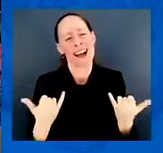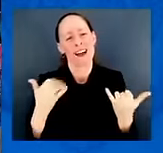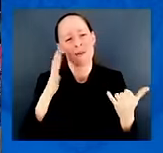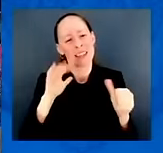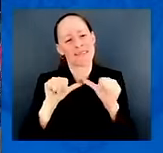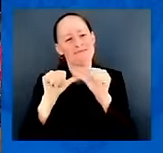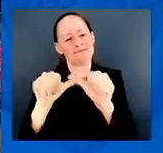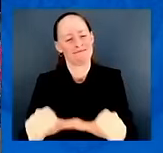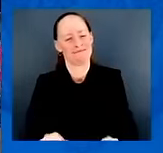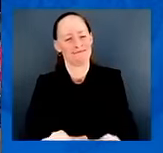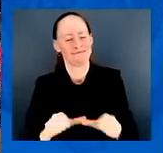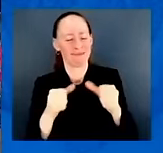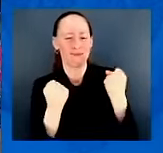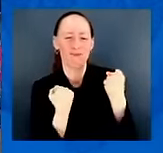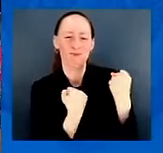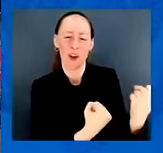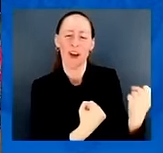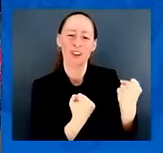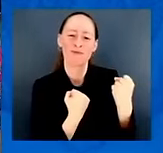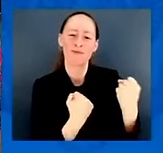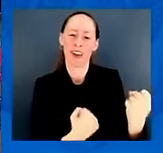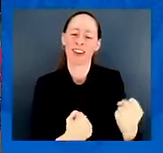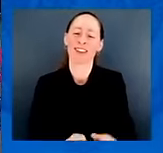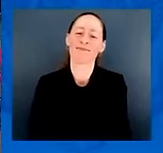Is this not just exhausting?